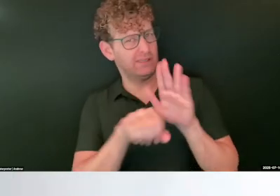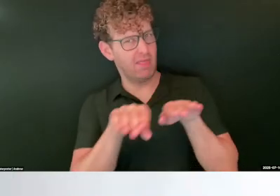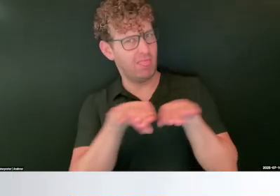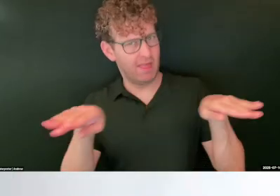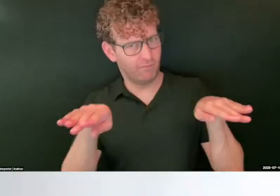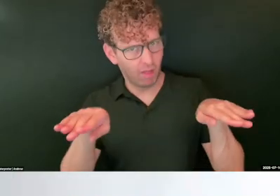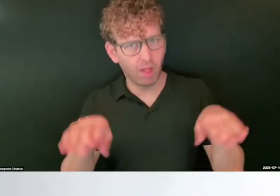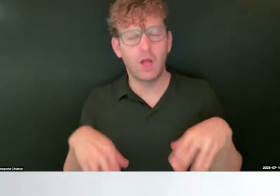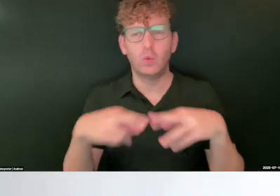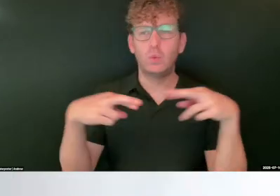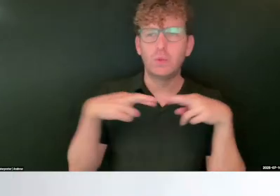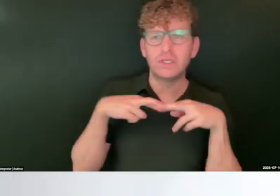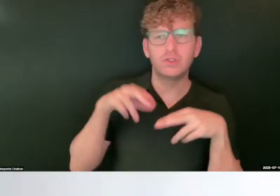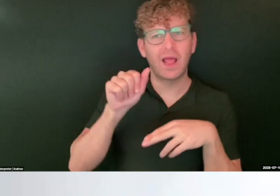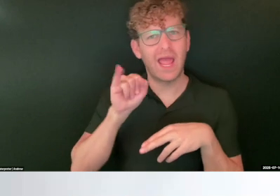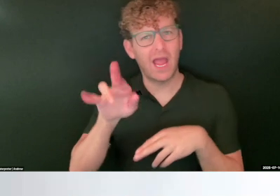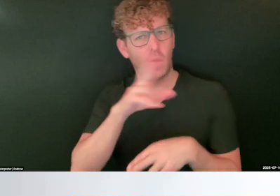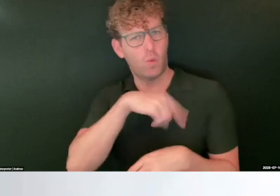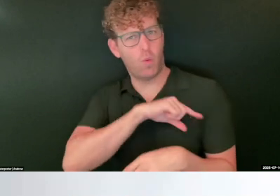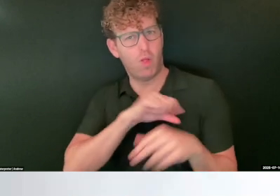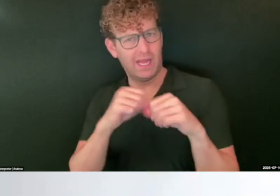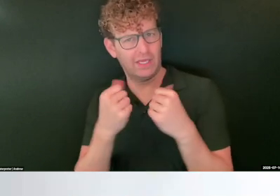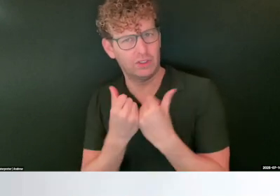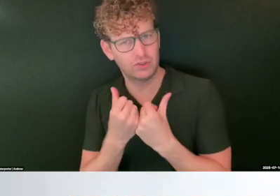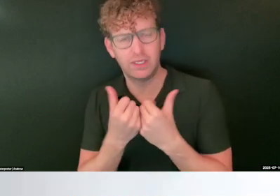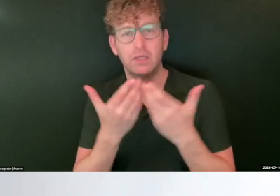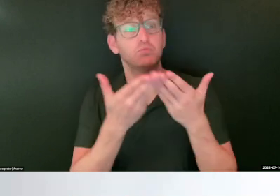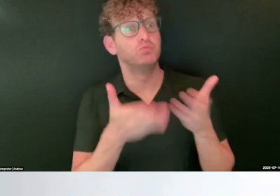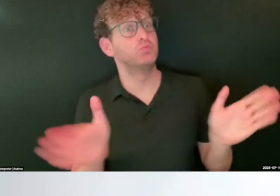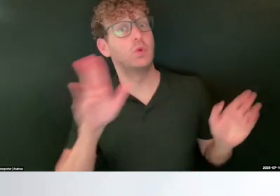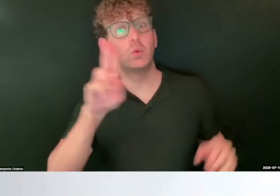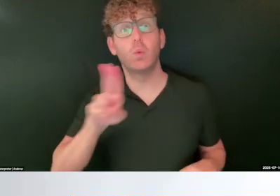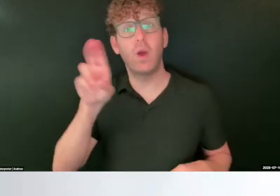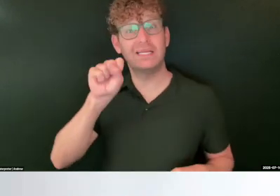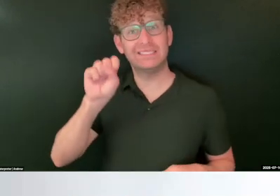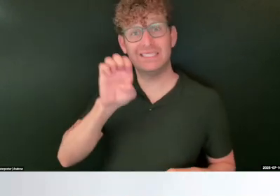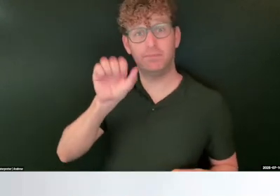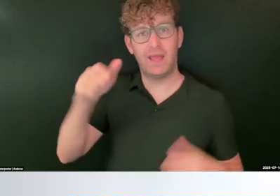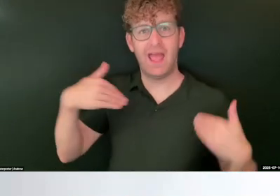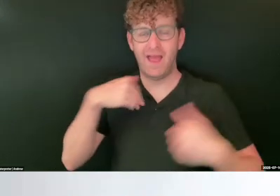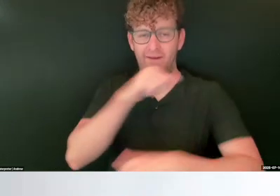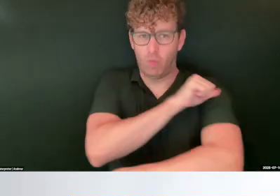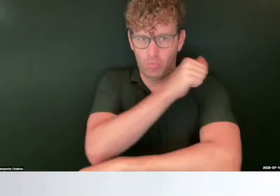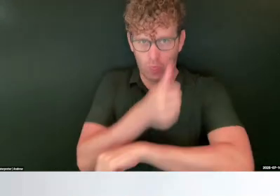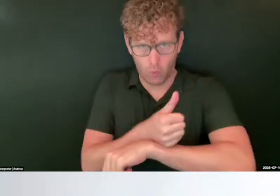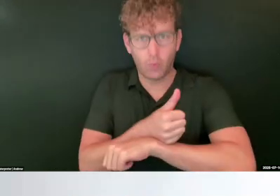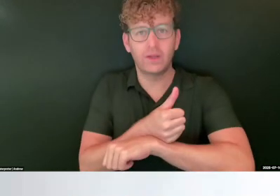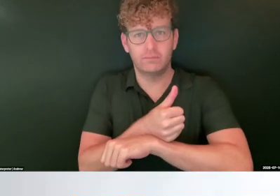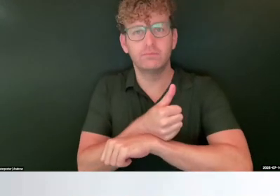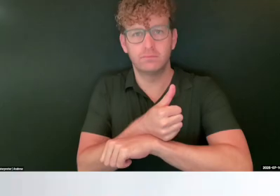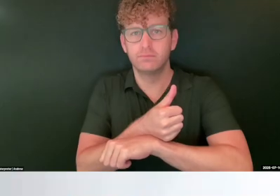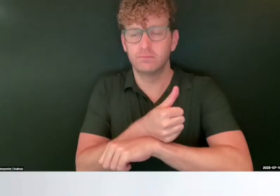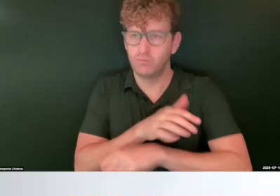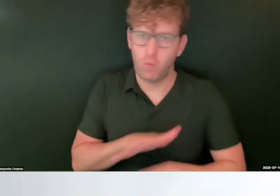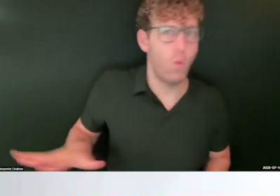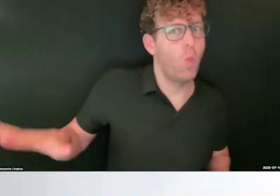quality agencies. In general, the U.S. EPA has authority over interstate sources such as trains, airplanes, and